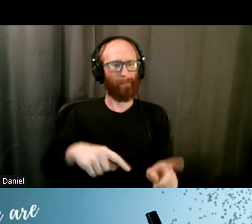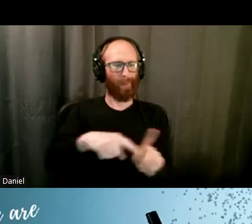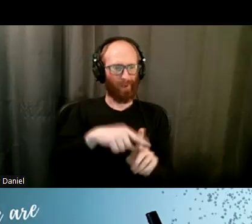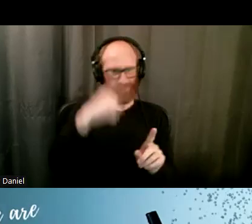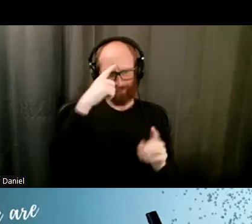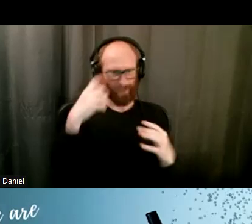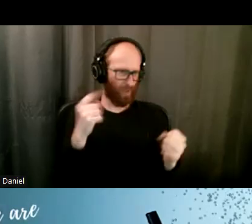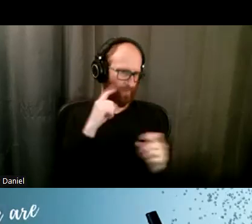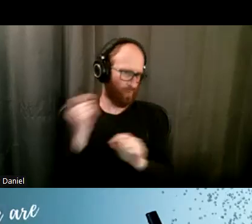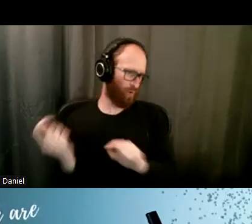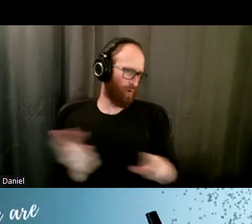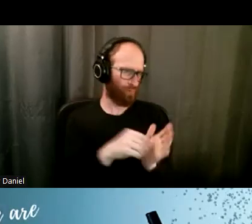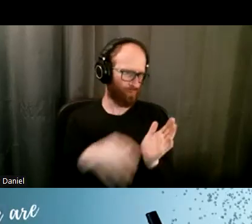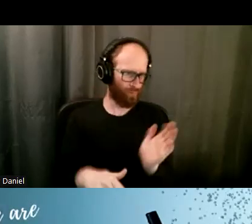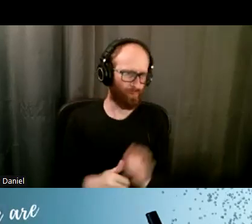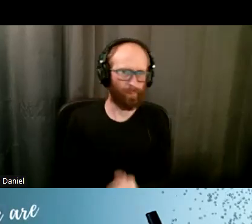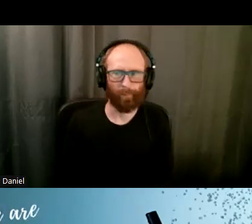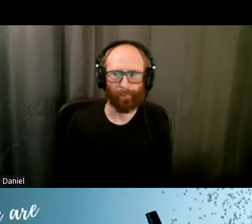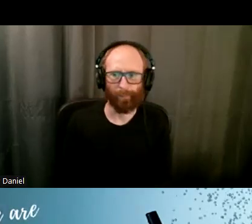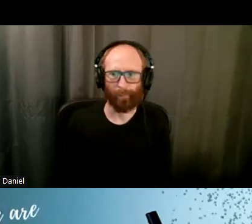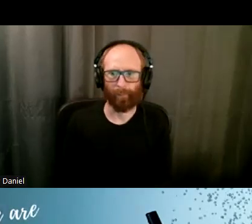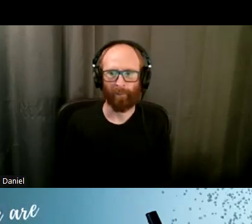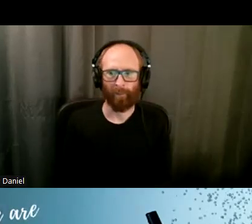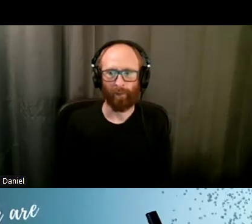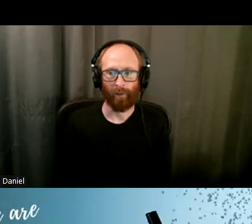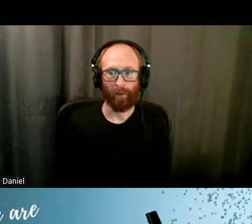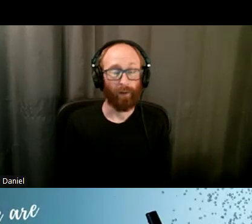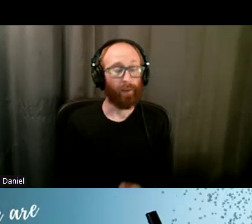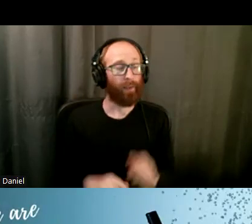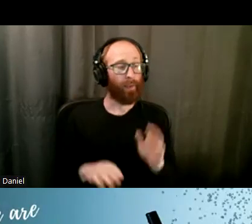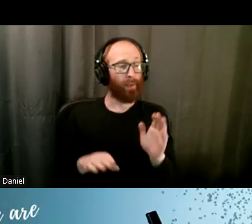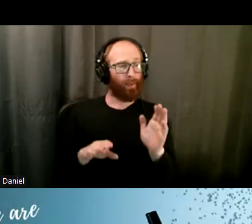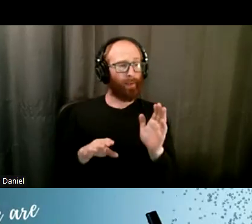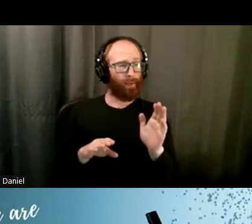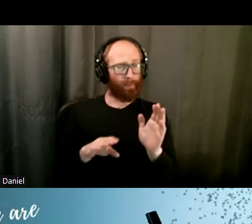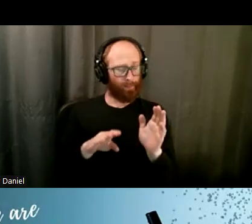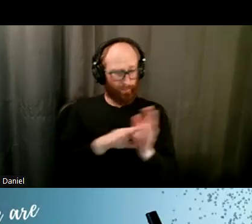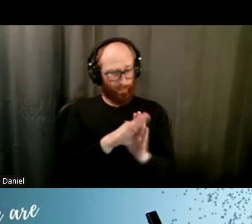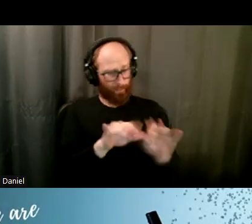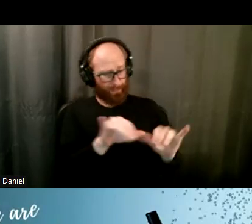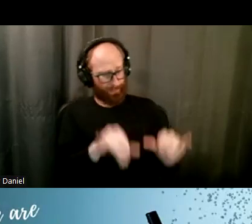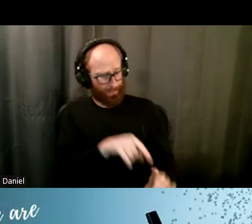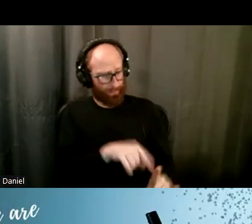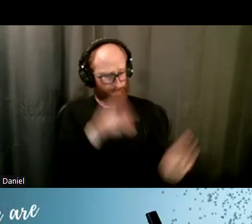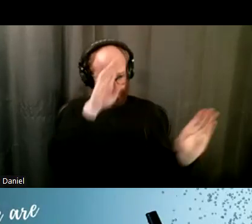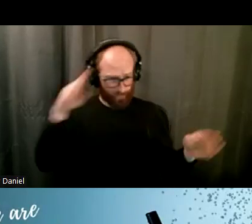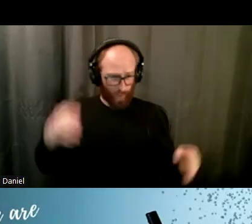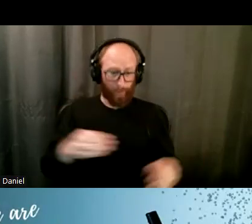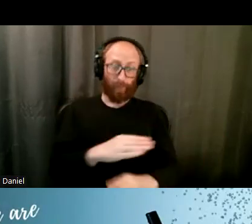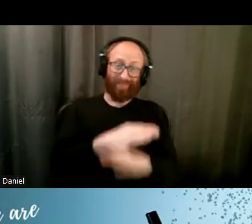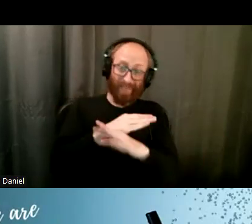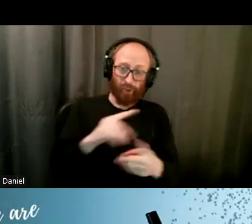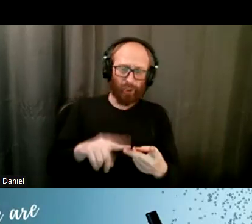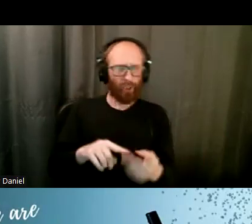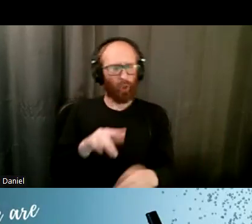all students. By building a system focused on prevention and early intervention, we can